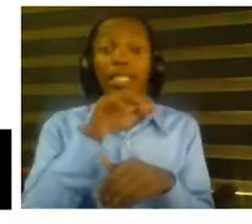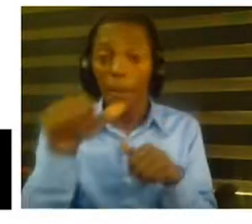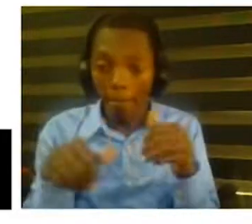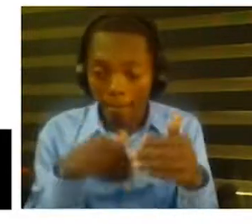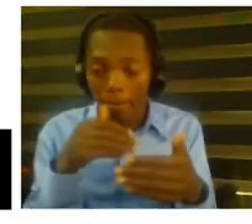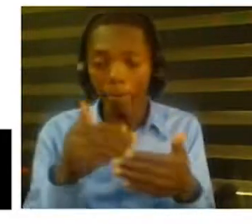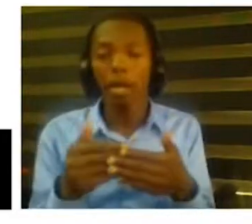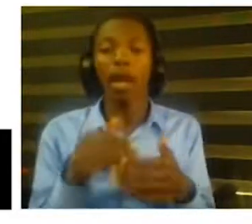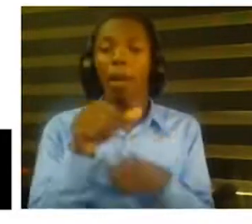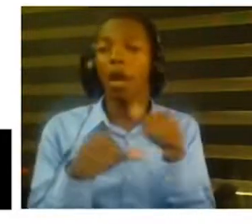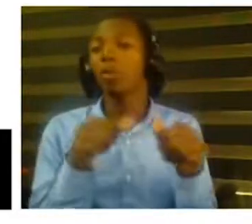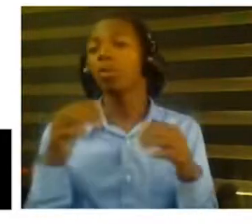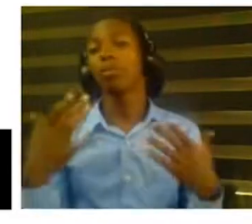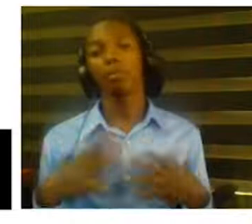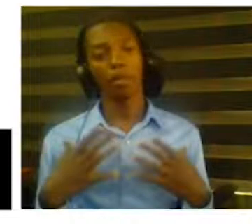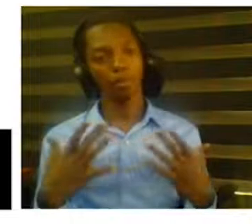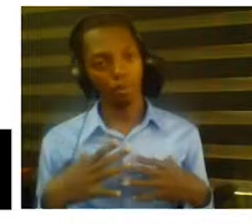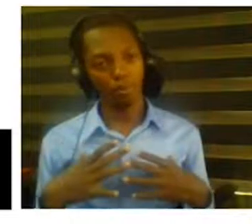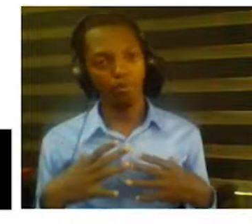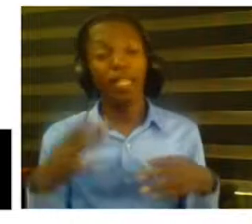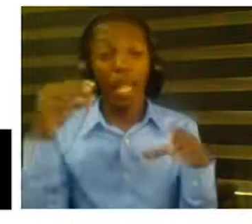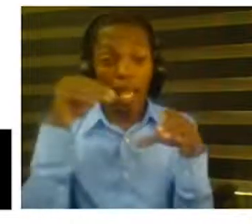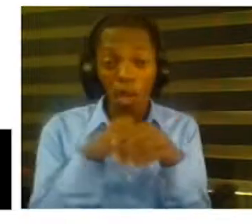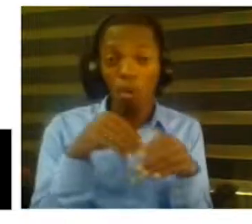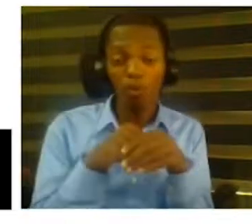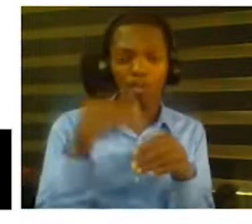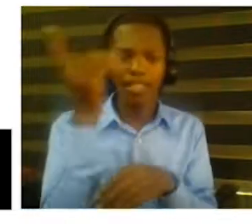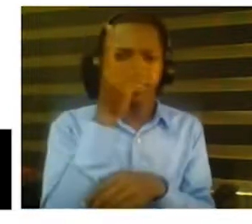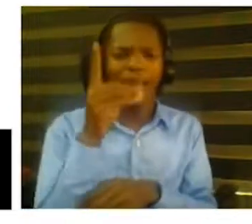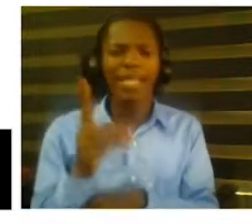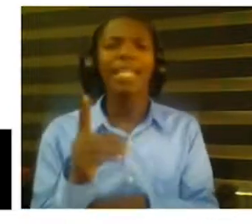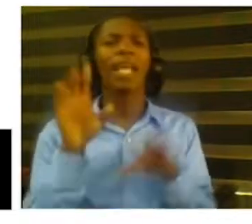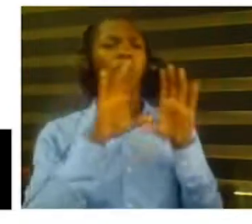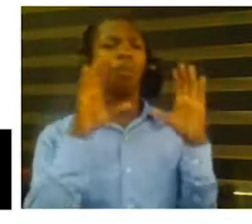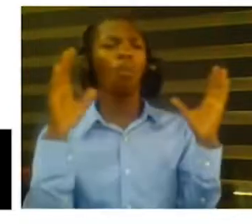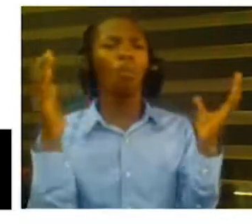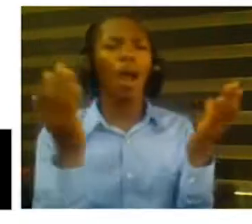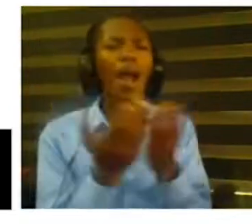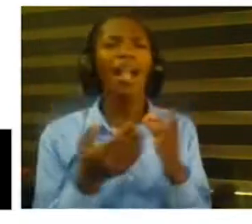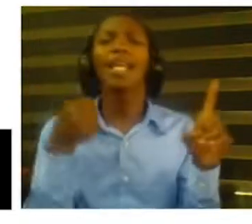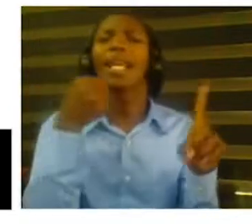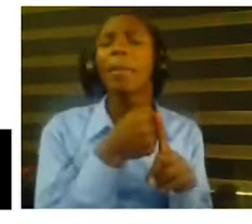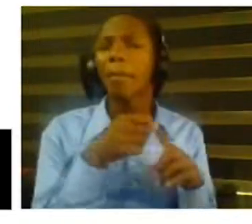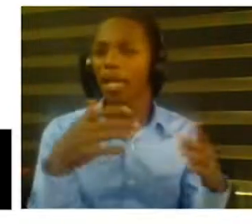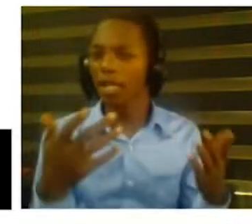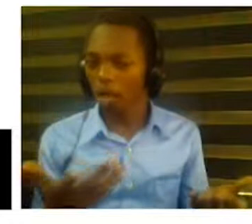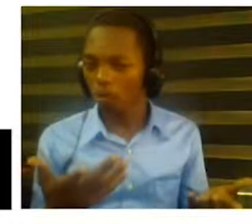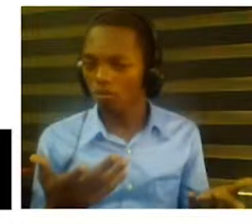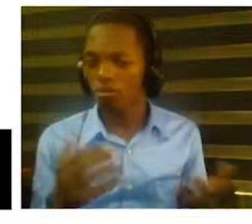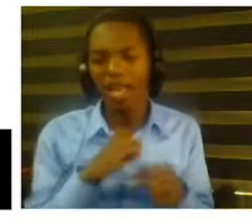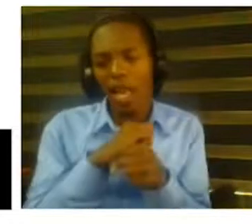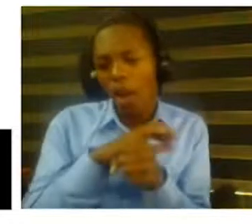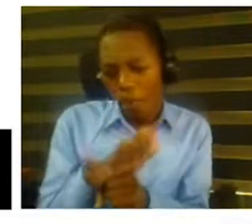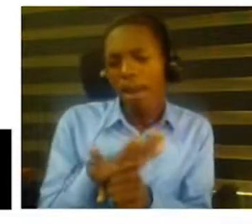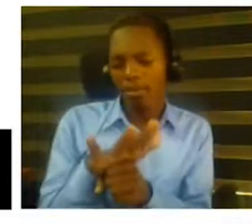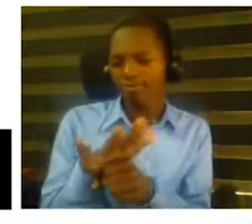Inclusive design has a global context but universal impact. The pandemic has brought issues of exclusion